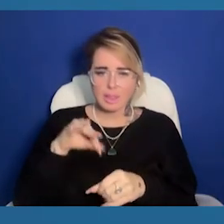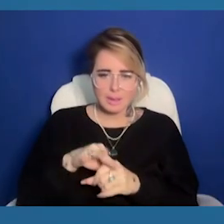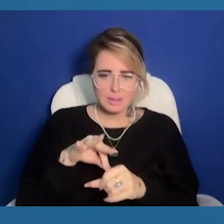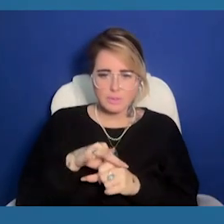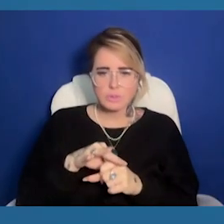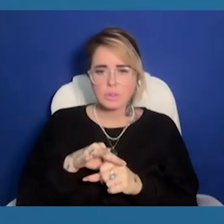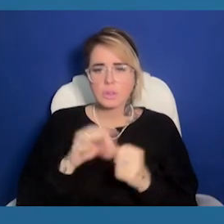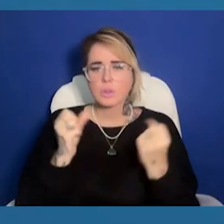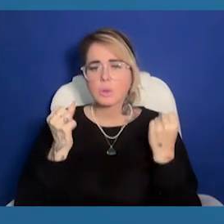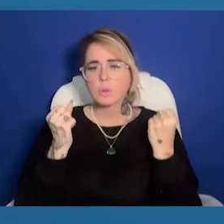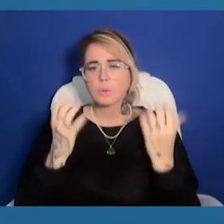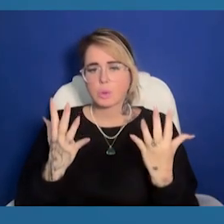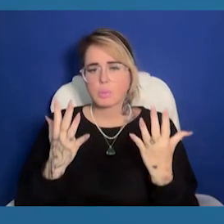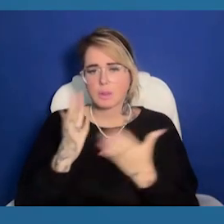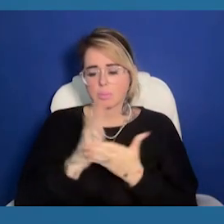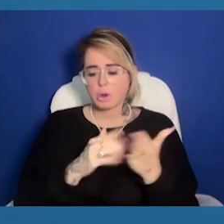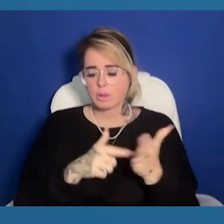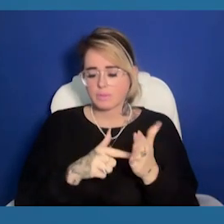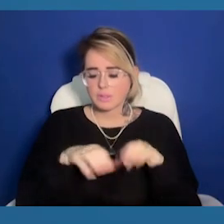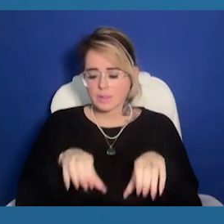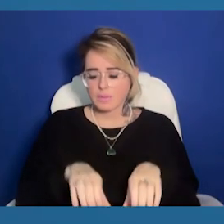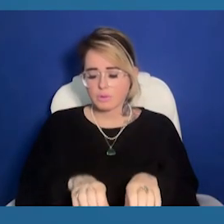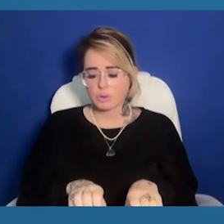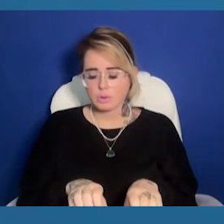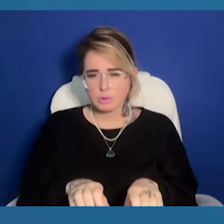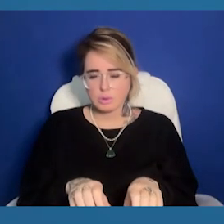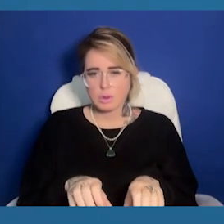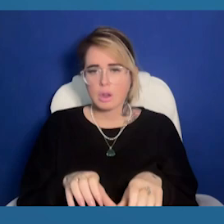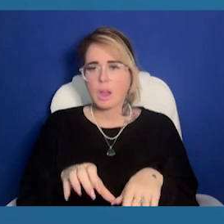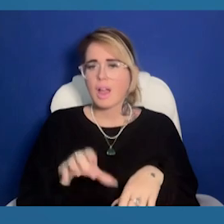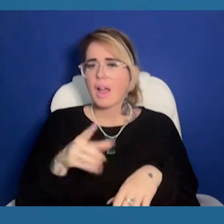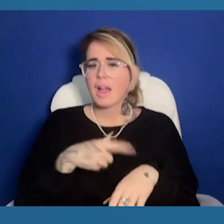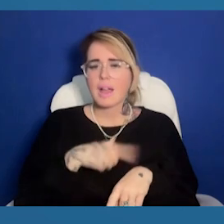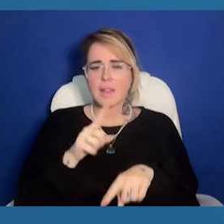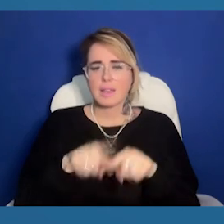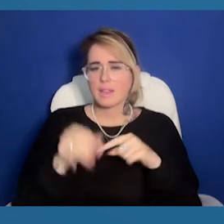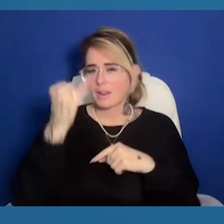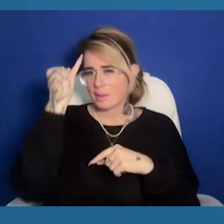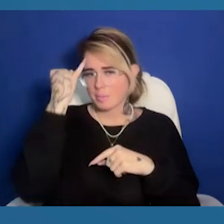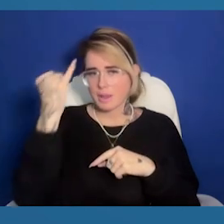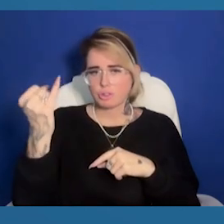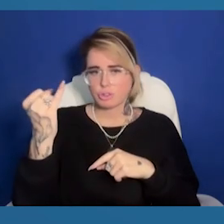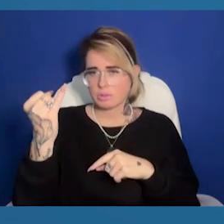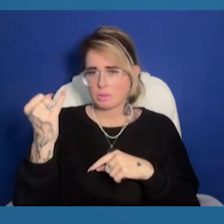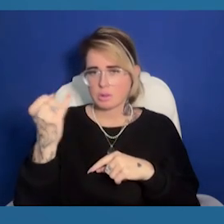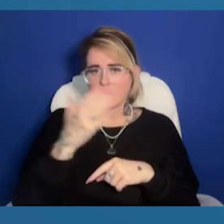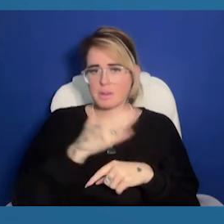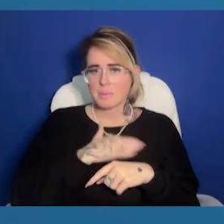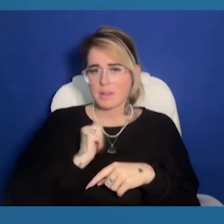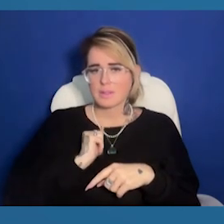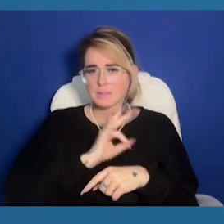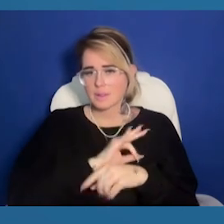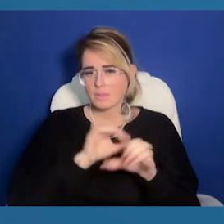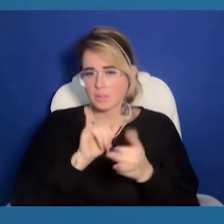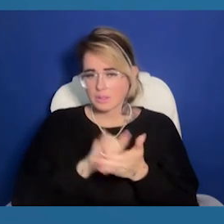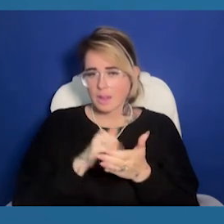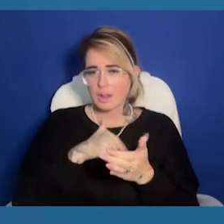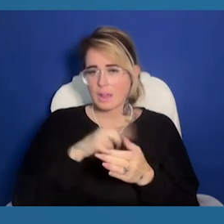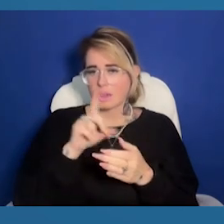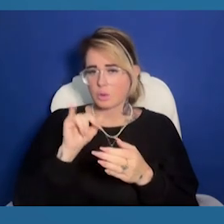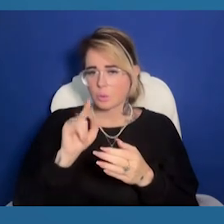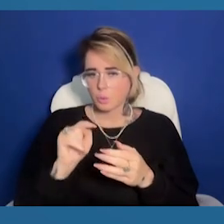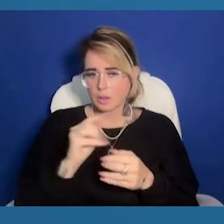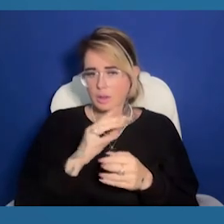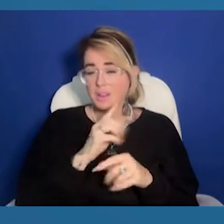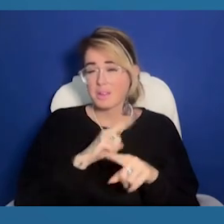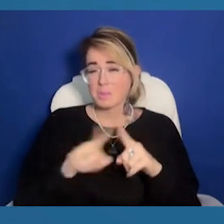so many who were part of this effort, I just cannot imagine. My staff does it, I've done it, but